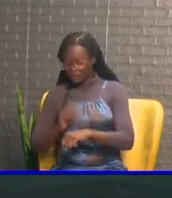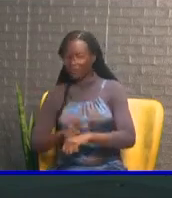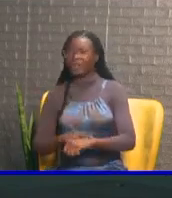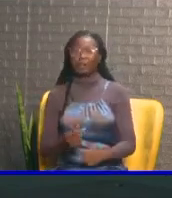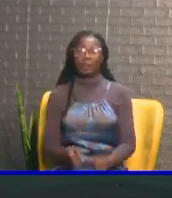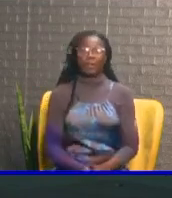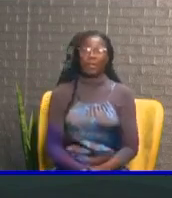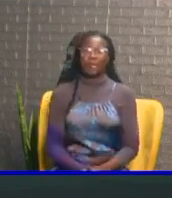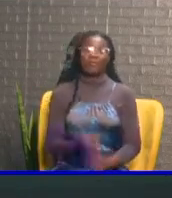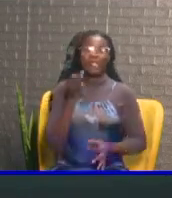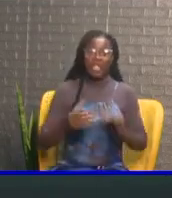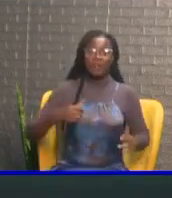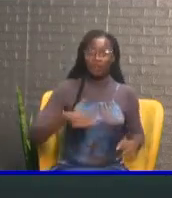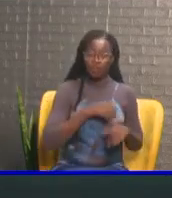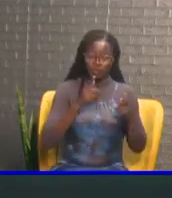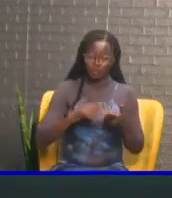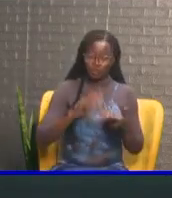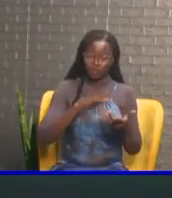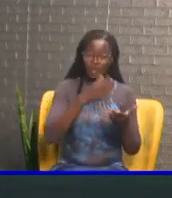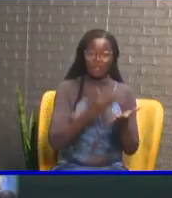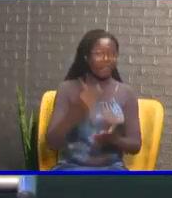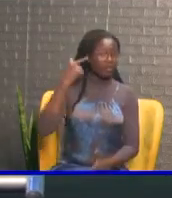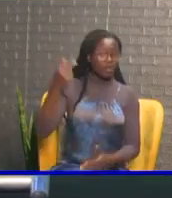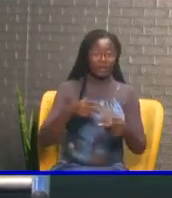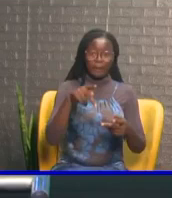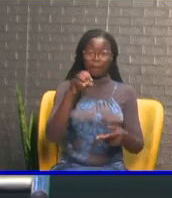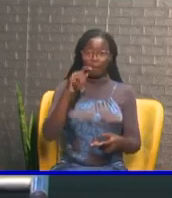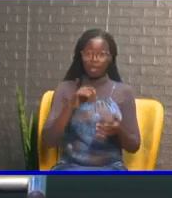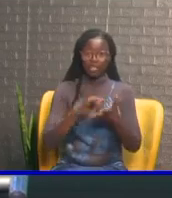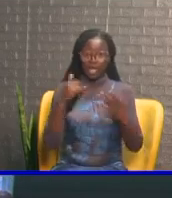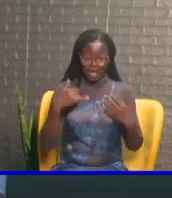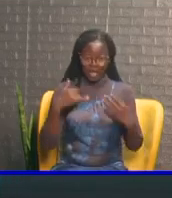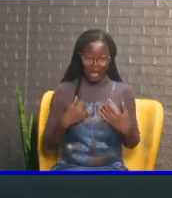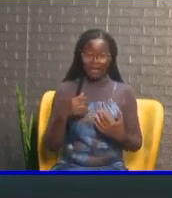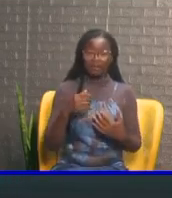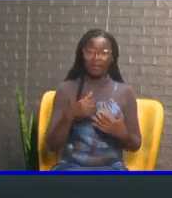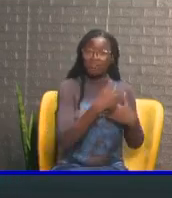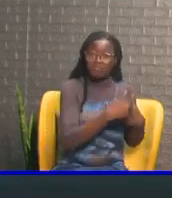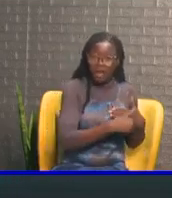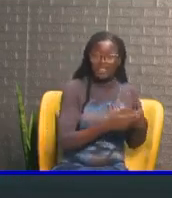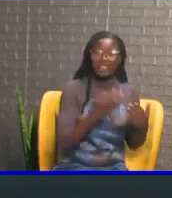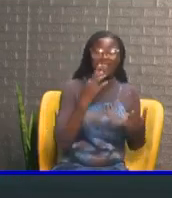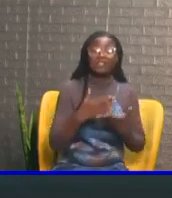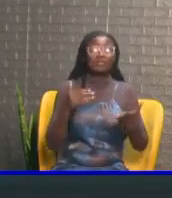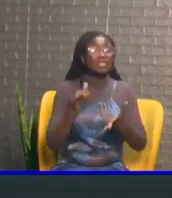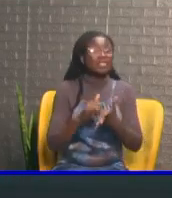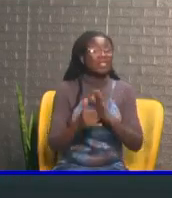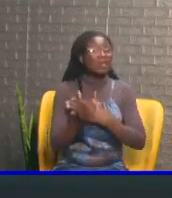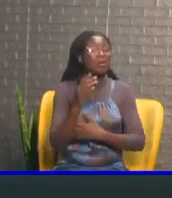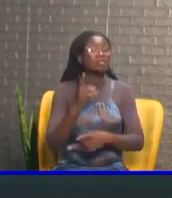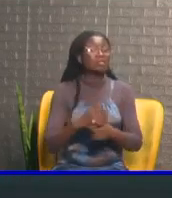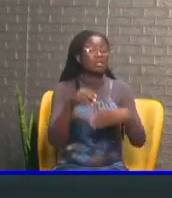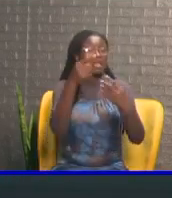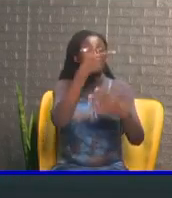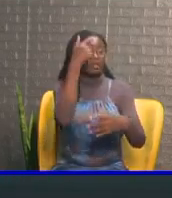If we want to get to the golden pot that has manna, look, there are some things God gives because he loves you. but there are